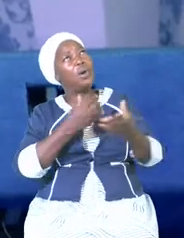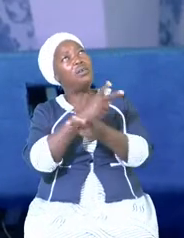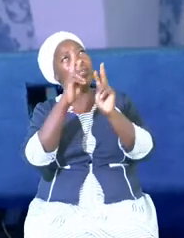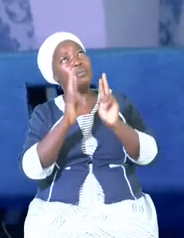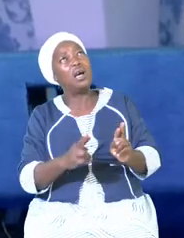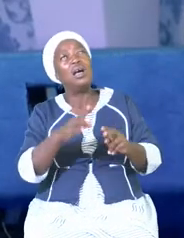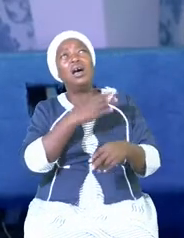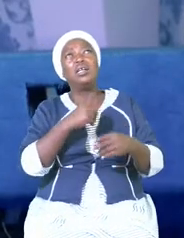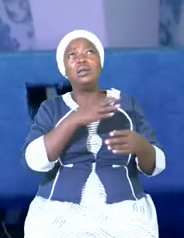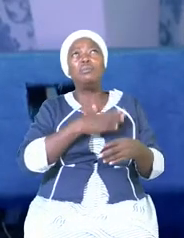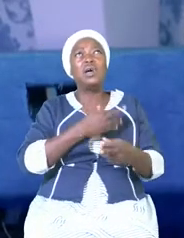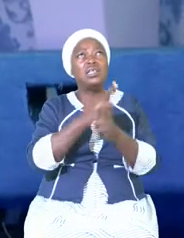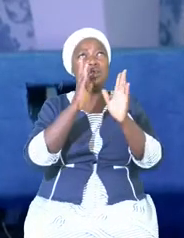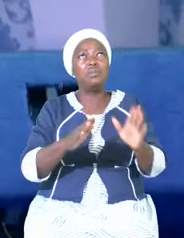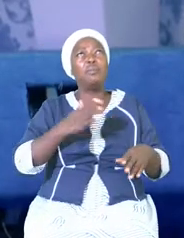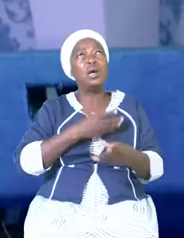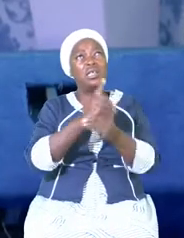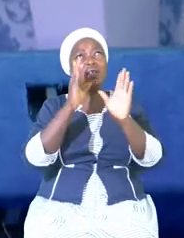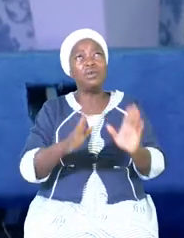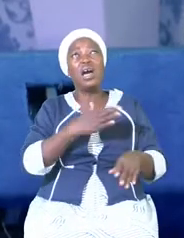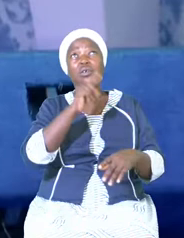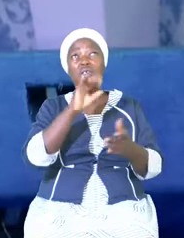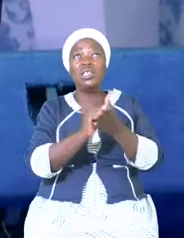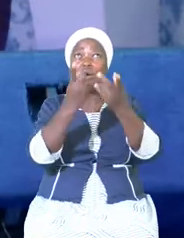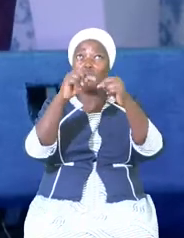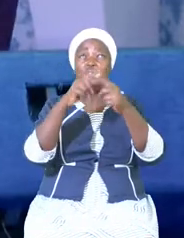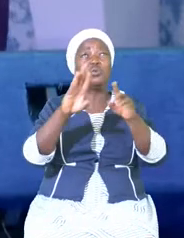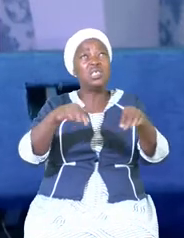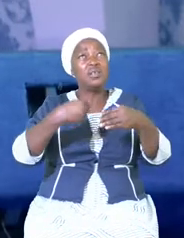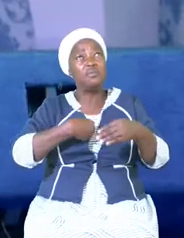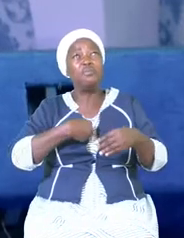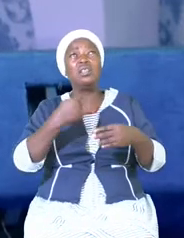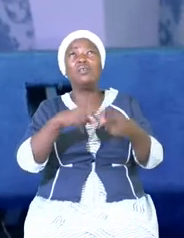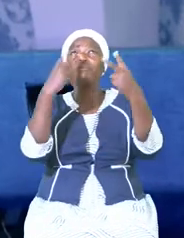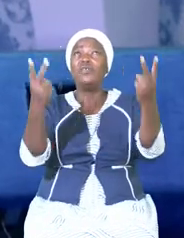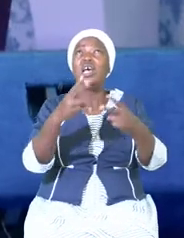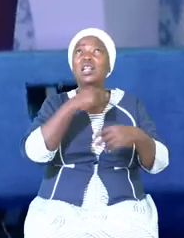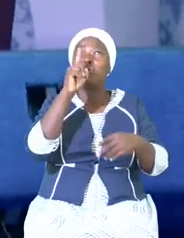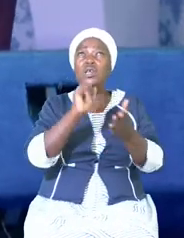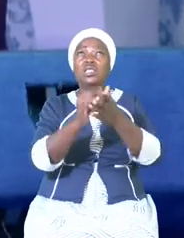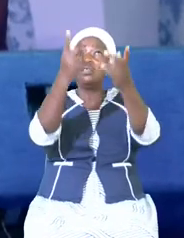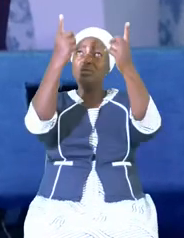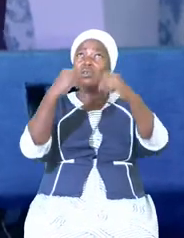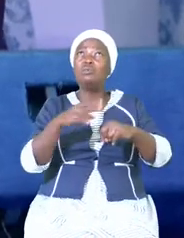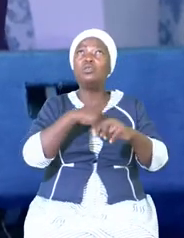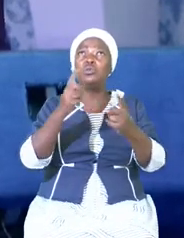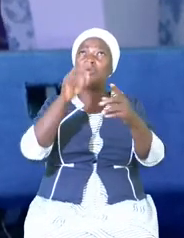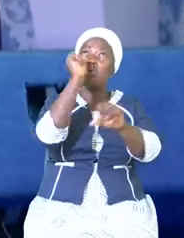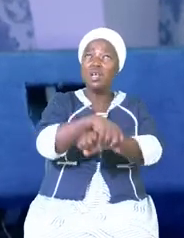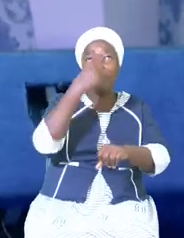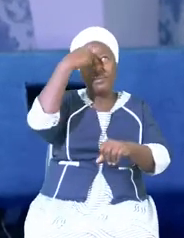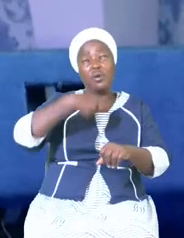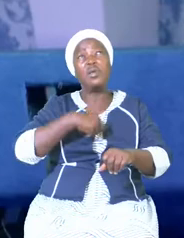my Deliverer, and the one that comes to give me the victory, and the one that conquers for me, as you tell the